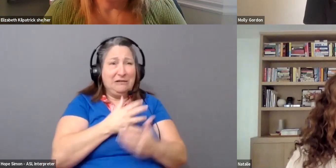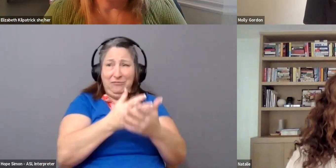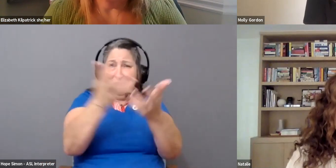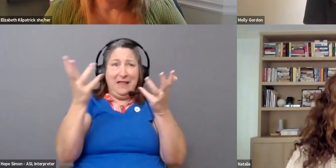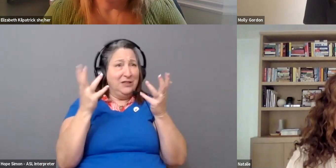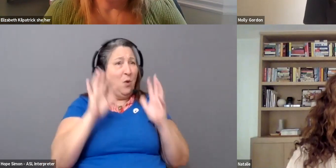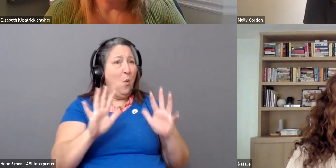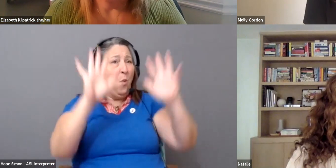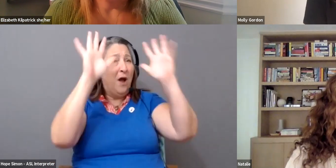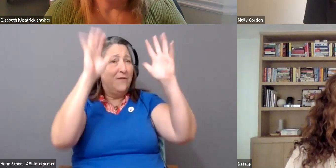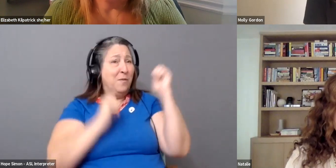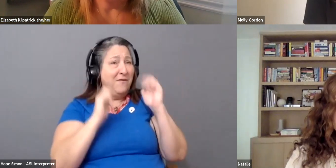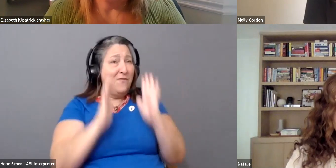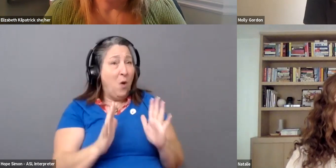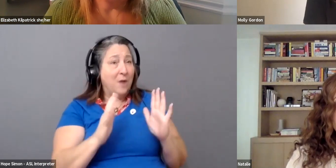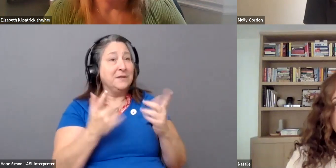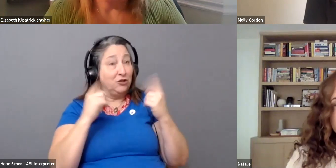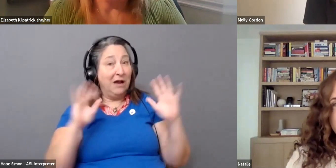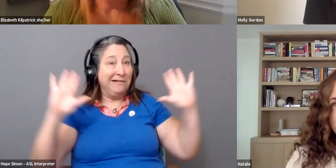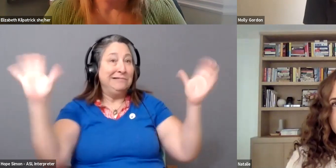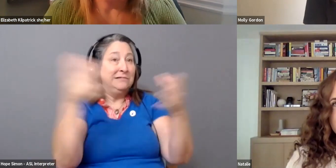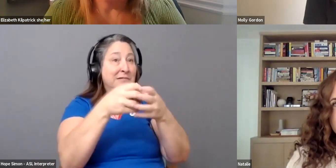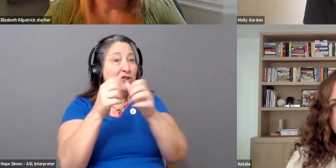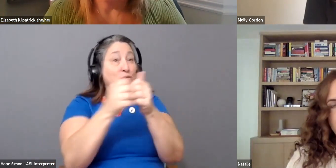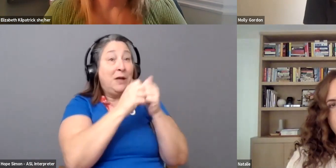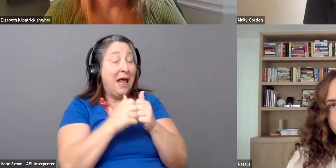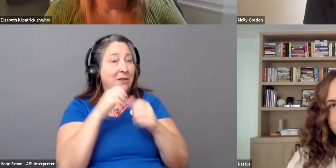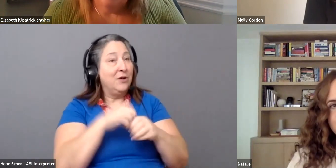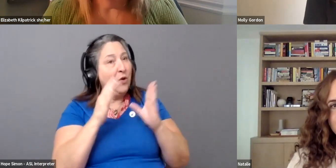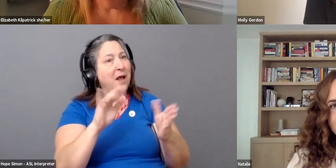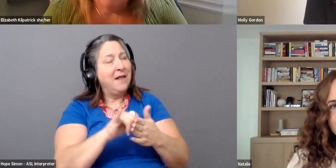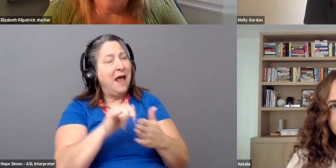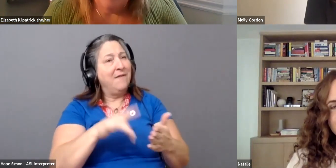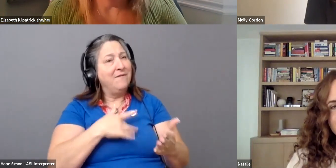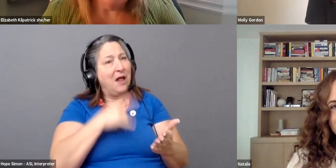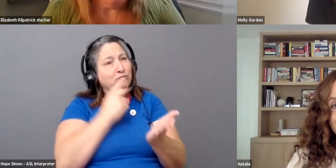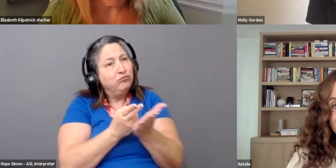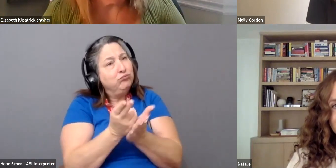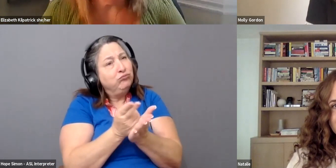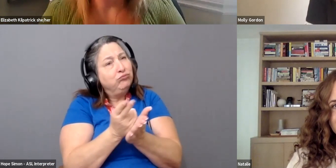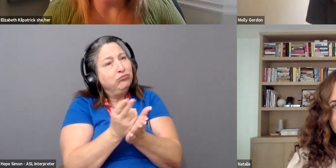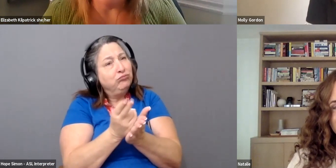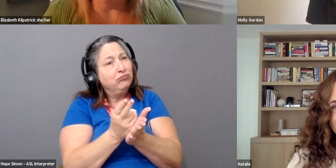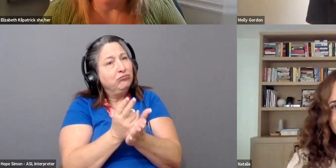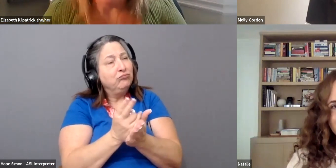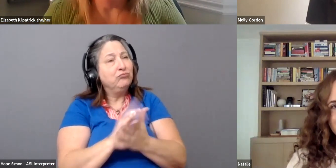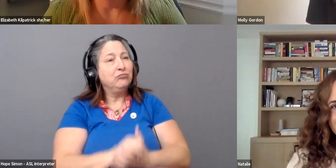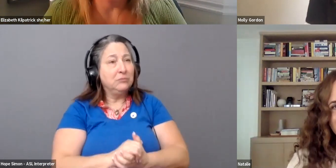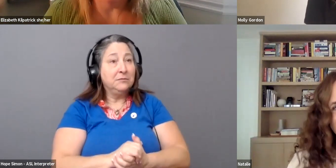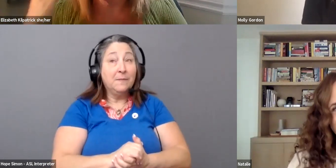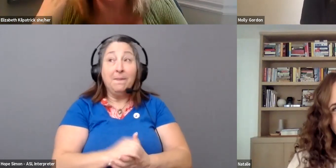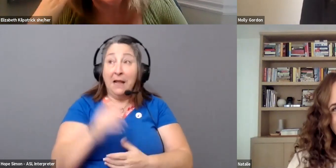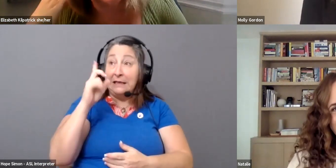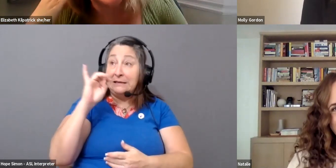wonderful performers and trying to bring them together in a way that felt true. And it did. And can somebody just tell me